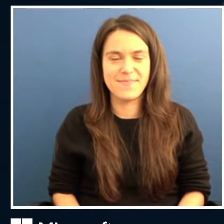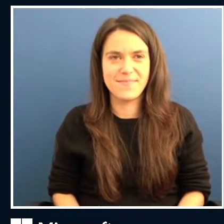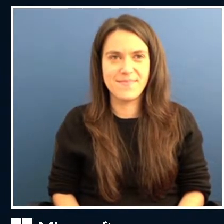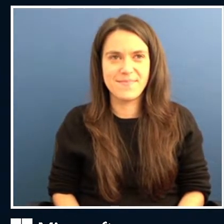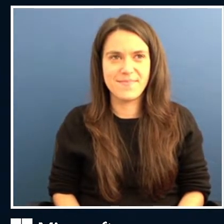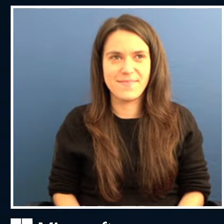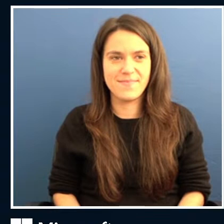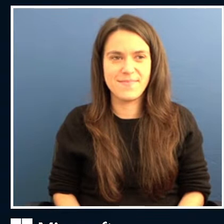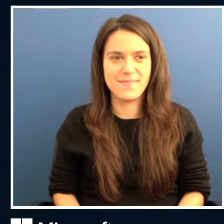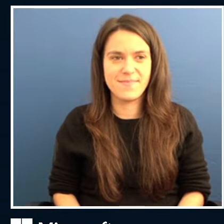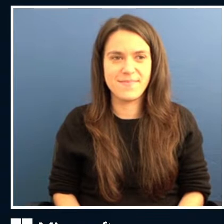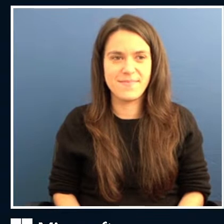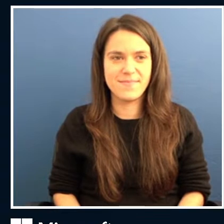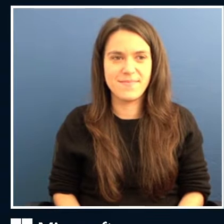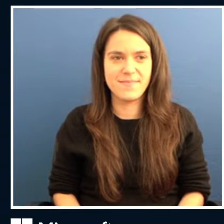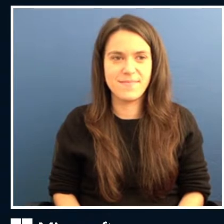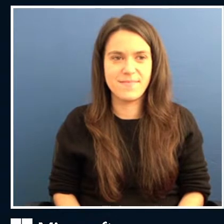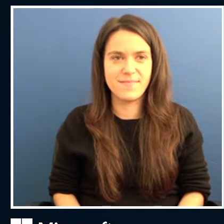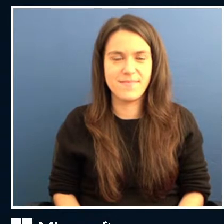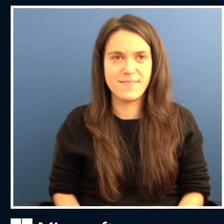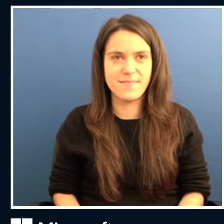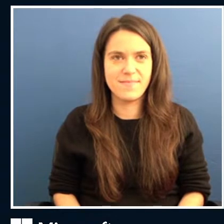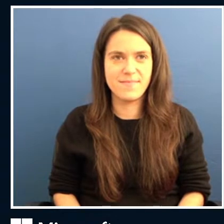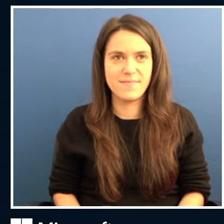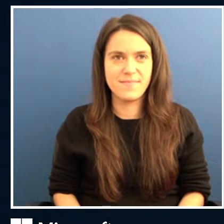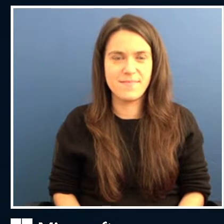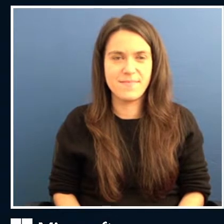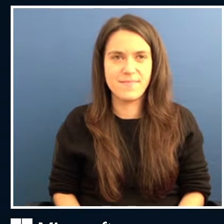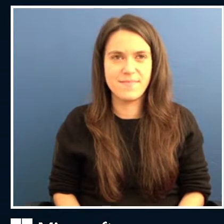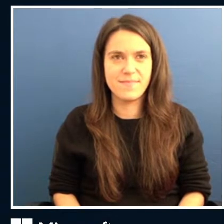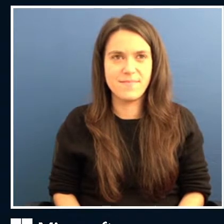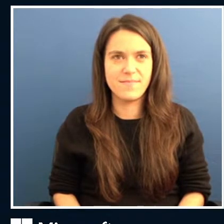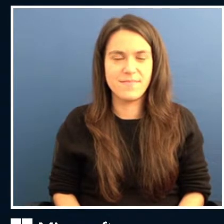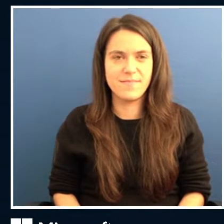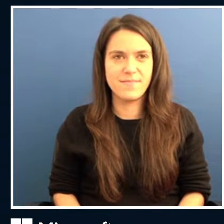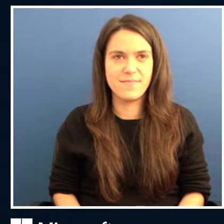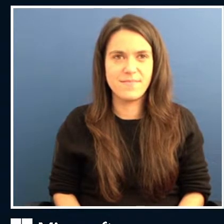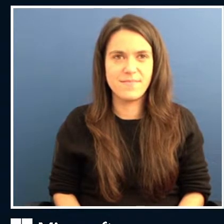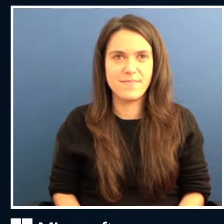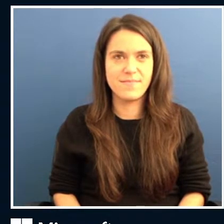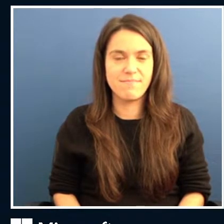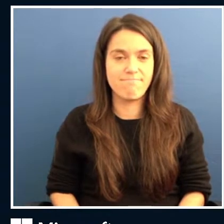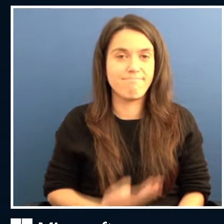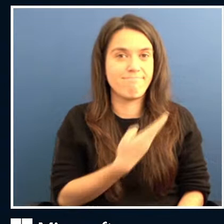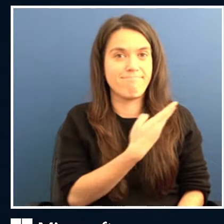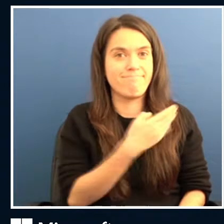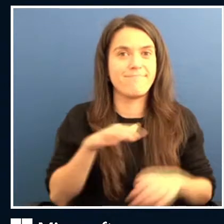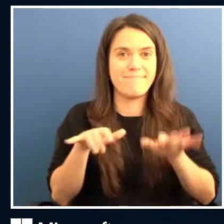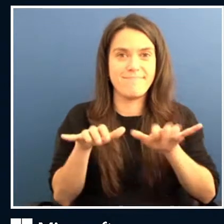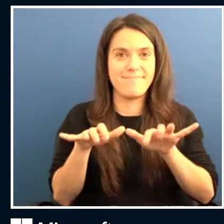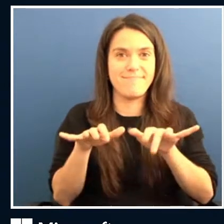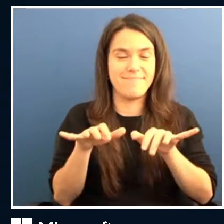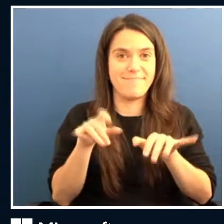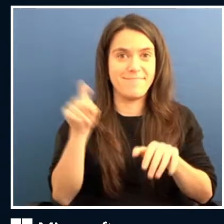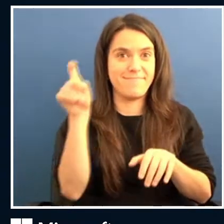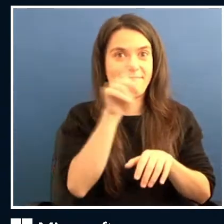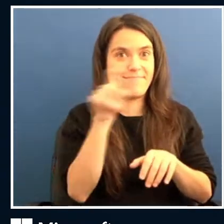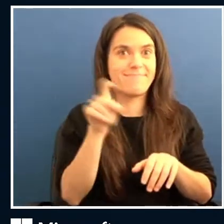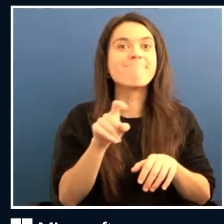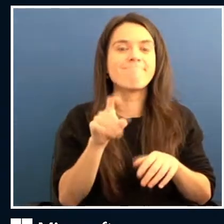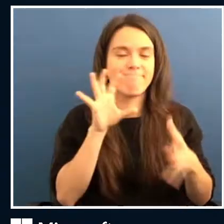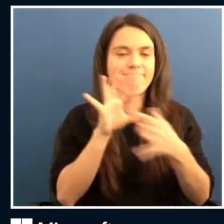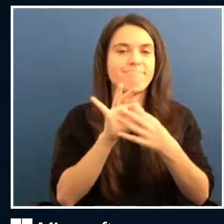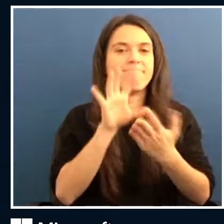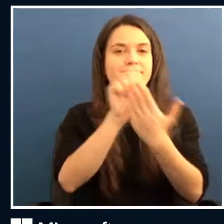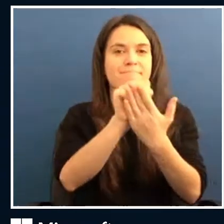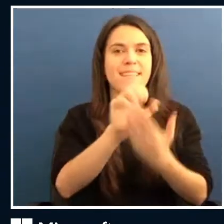hit run. And then our quick test does that this accurately came back as a Calliope hummingbird. So this